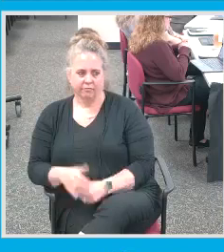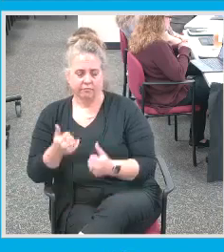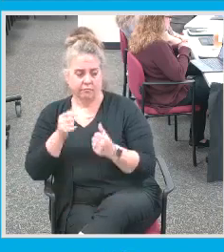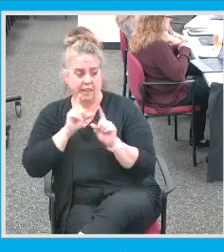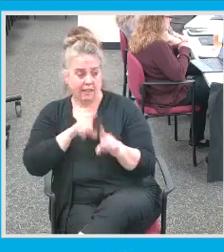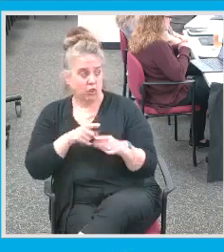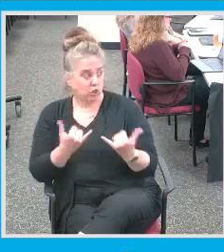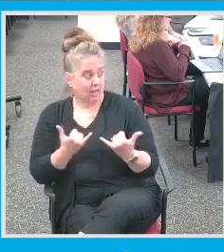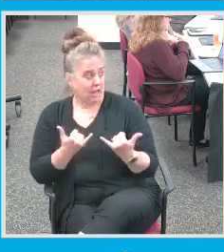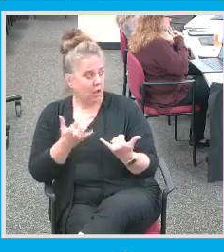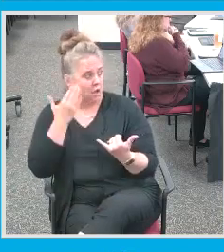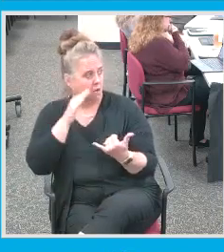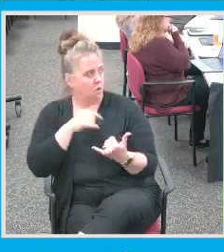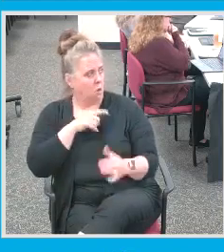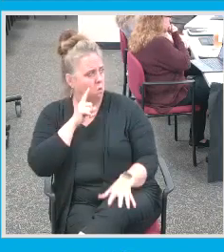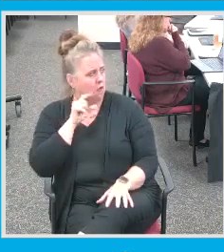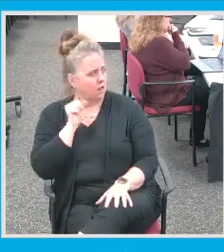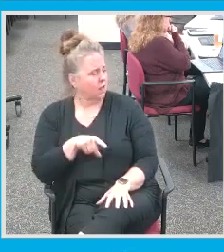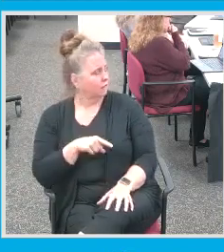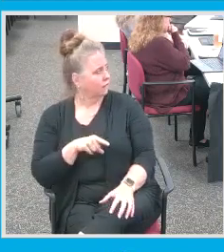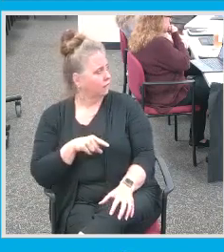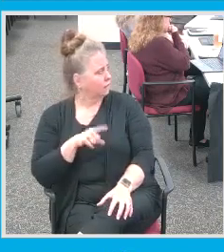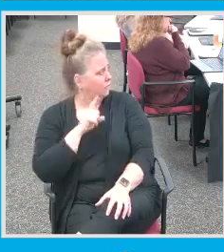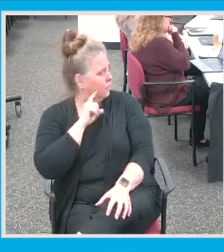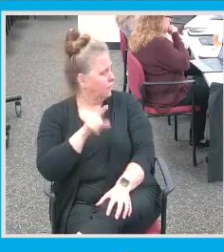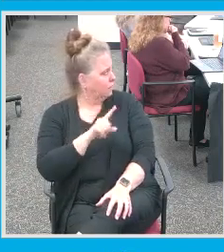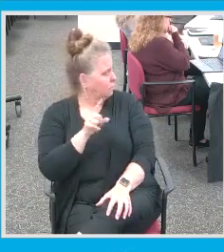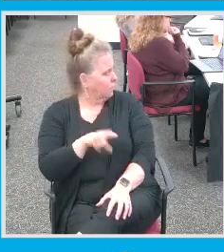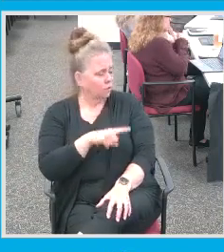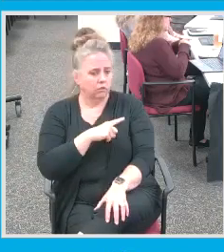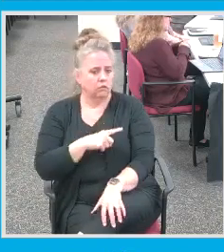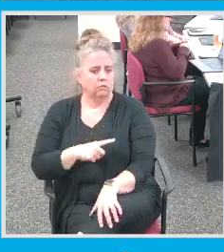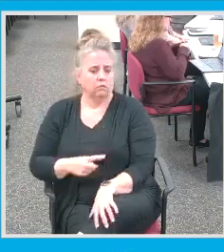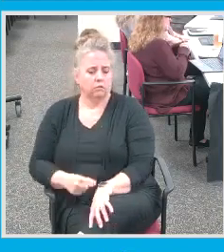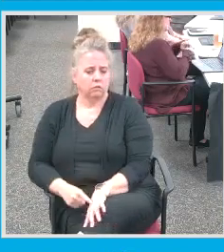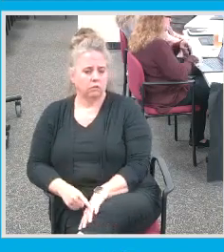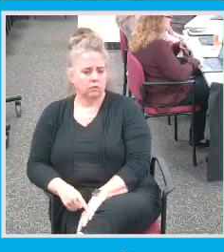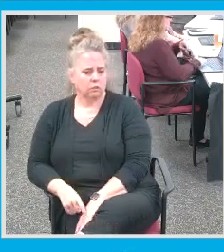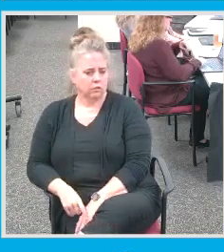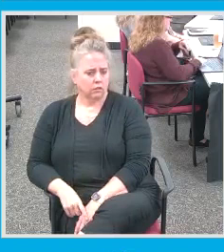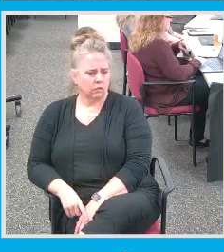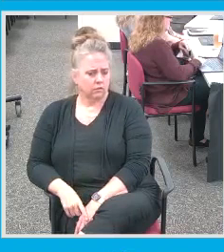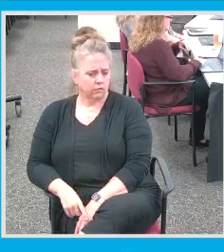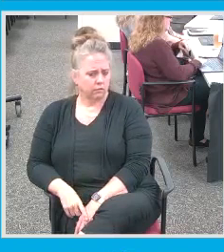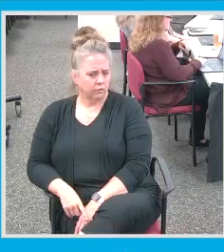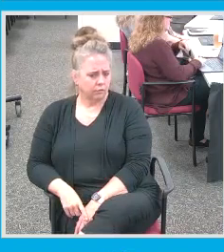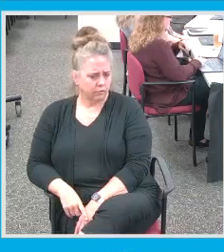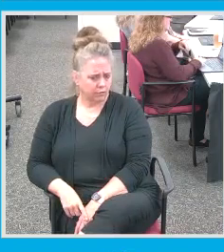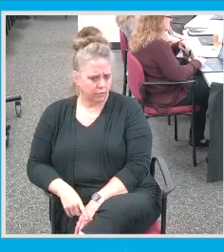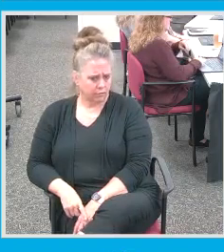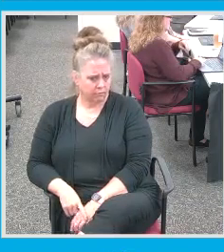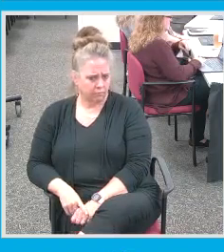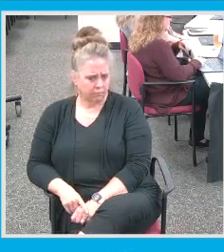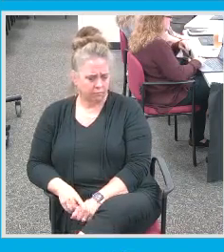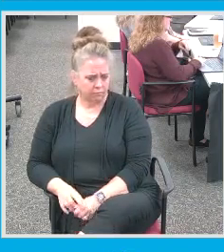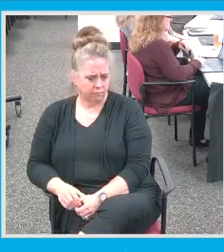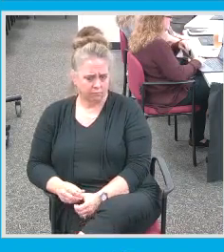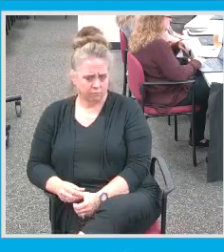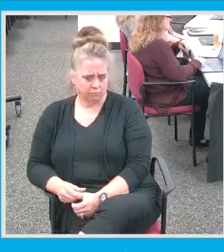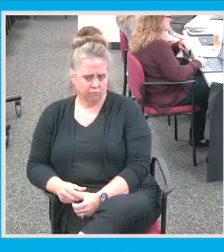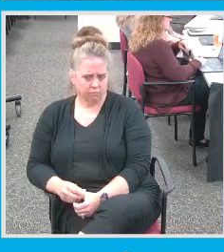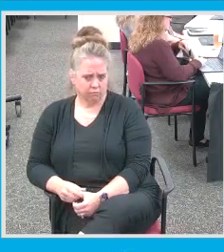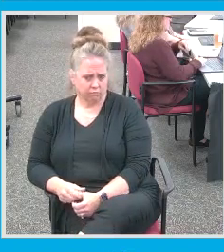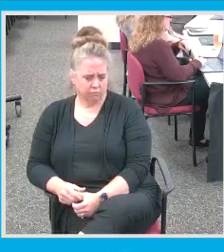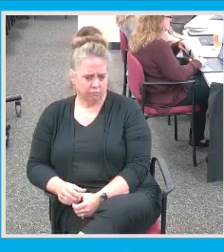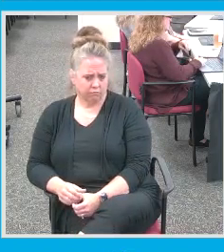We are concerned about a trend. We talked about tranq last time. We're also talking about now